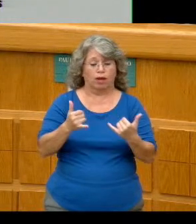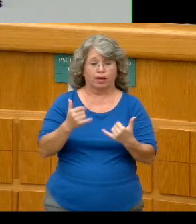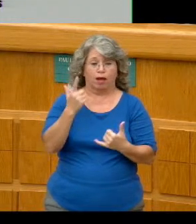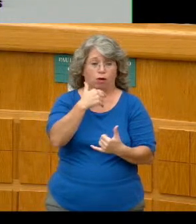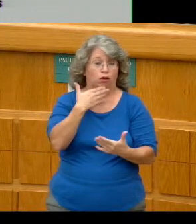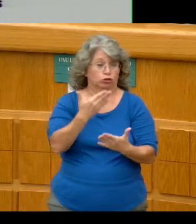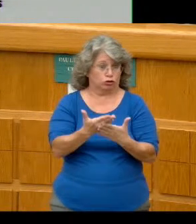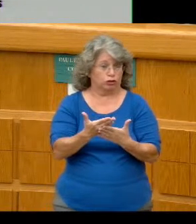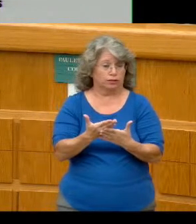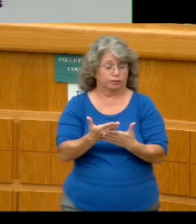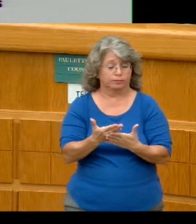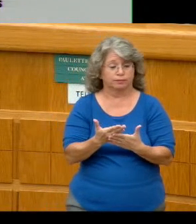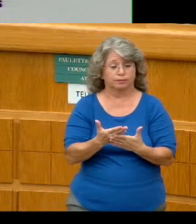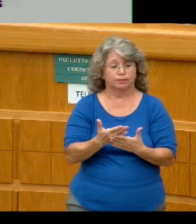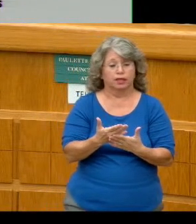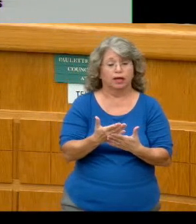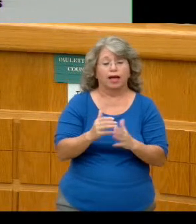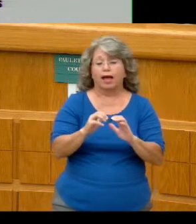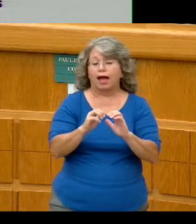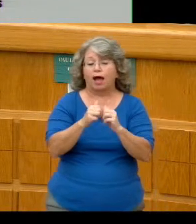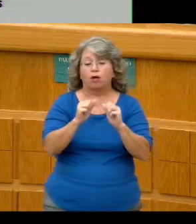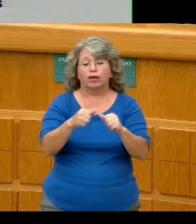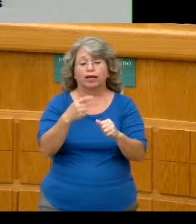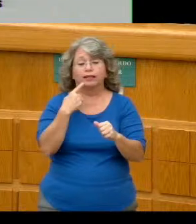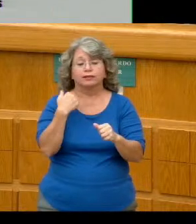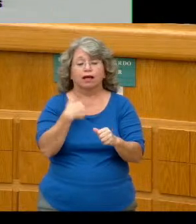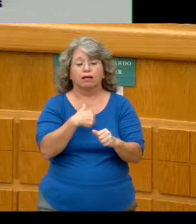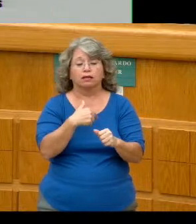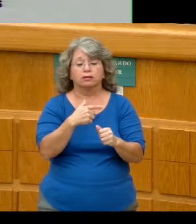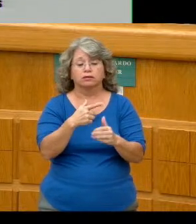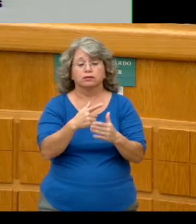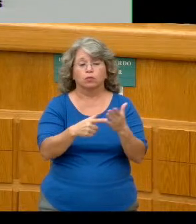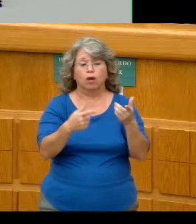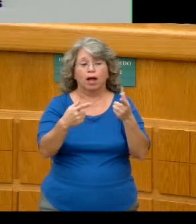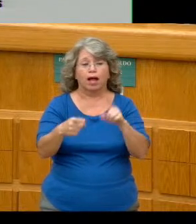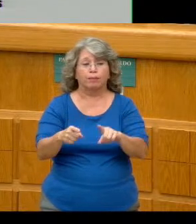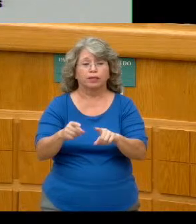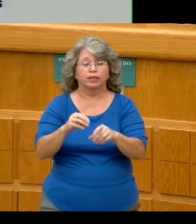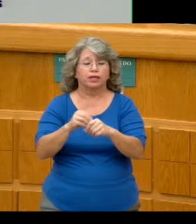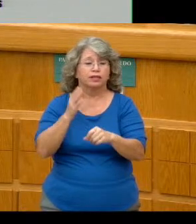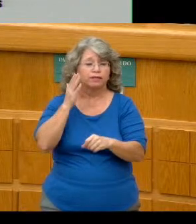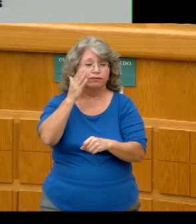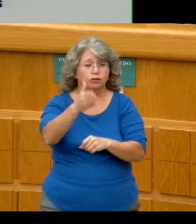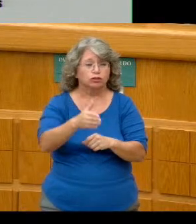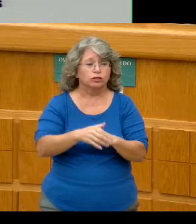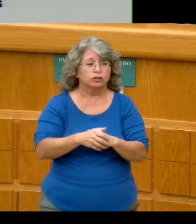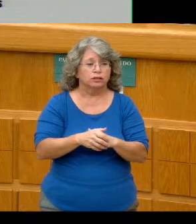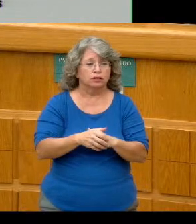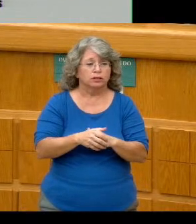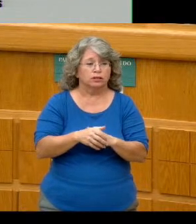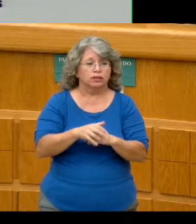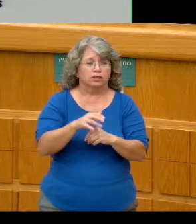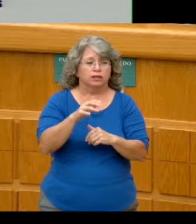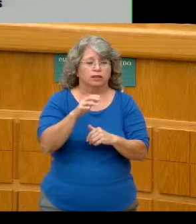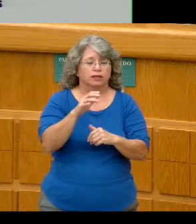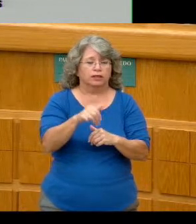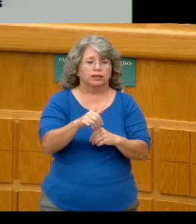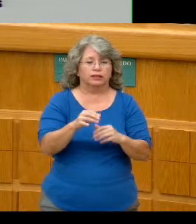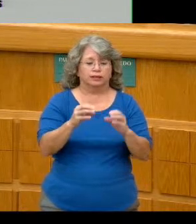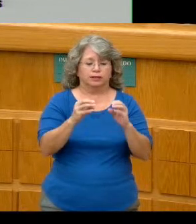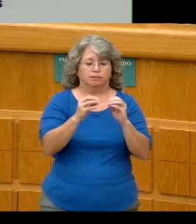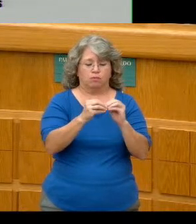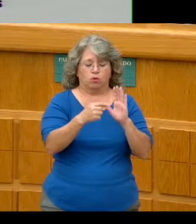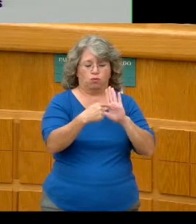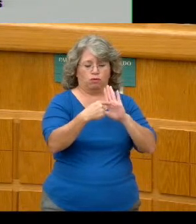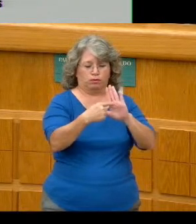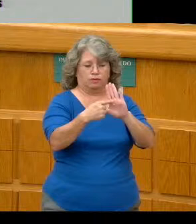it's telling us about what could happen in the future is because the cell phone data is more indicative of who's getting infected right now.